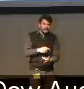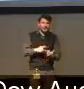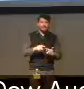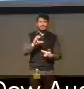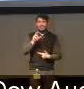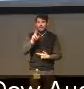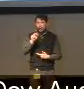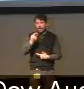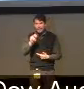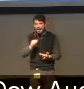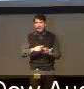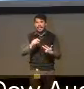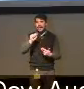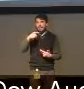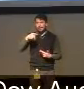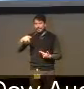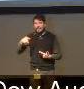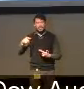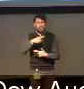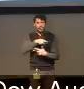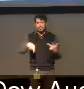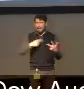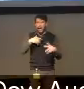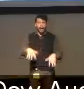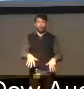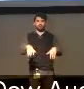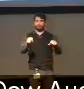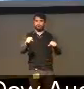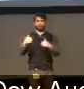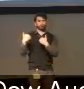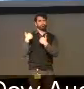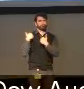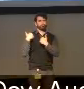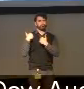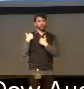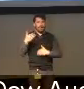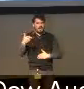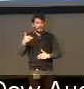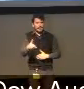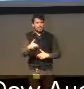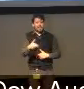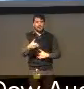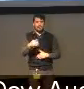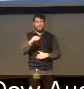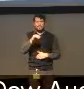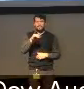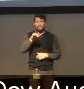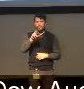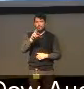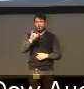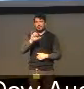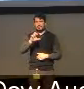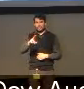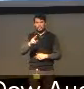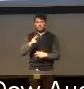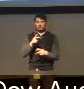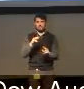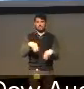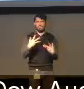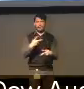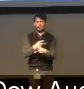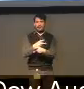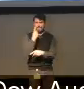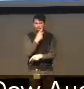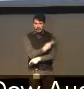really risen to the challenge and become the primary providers on the floor in the RICU for these patients. We have a